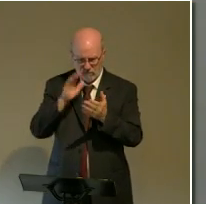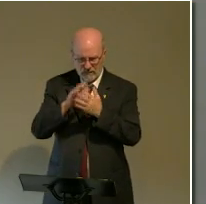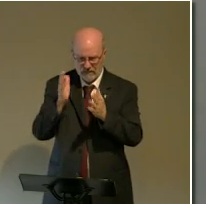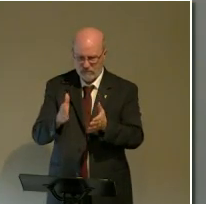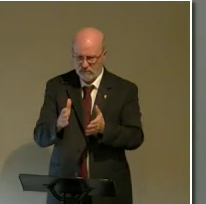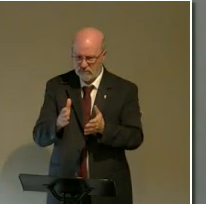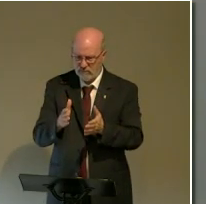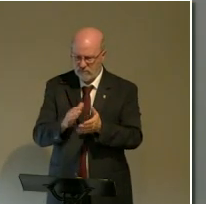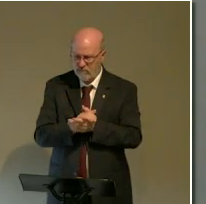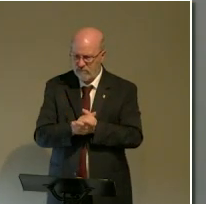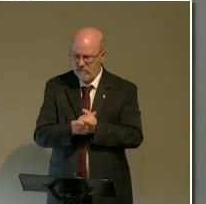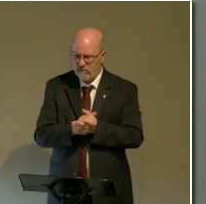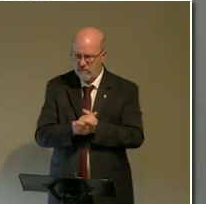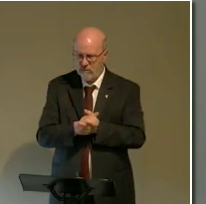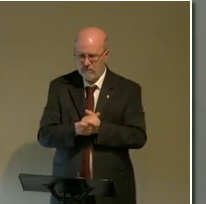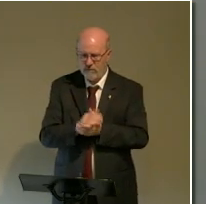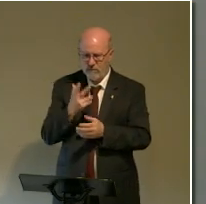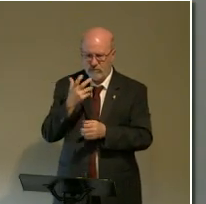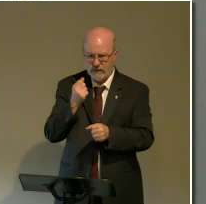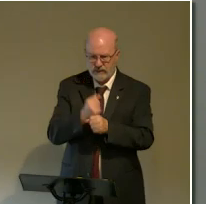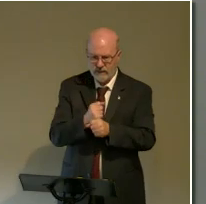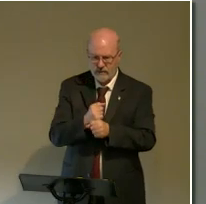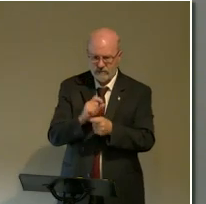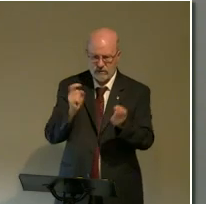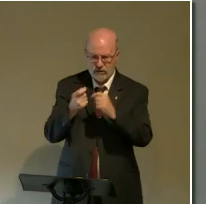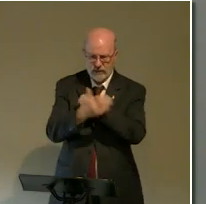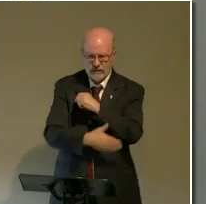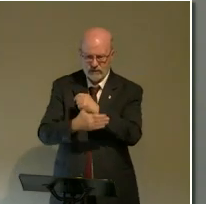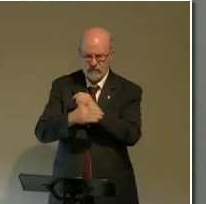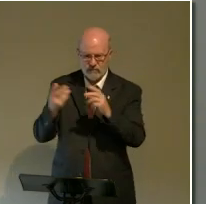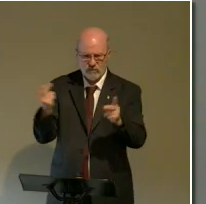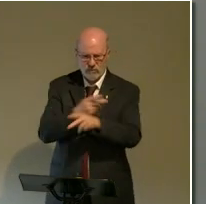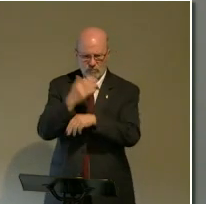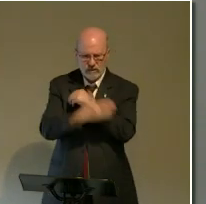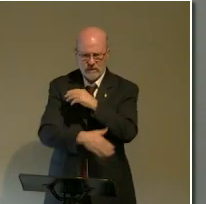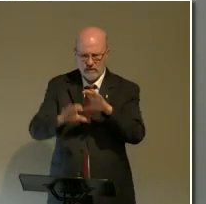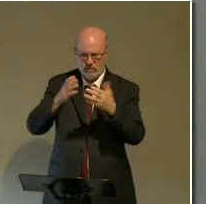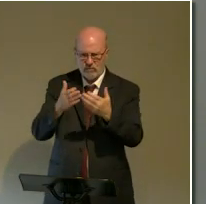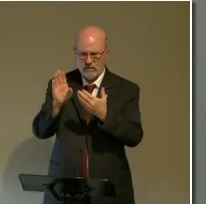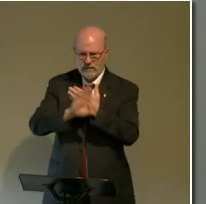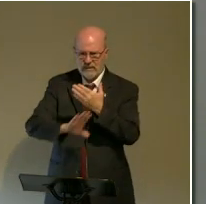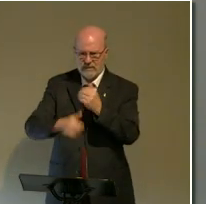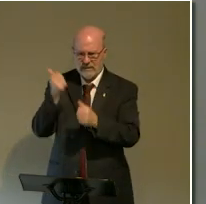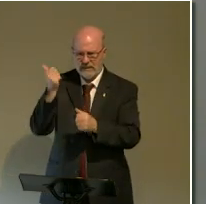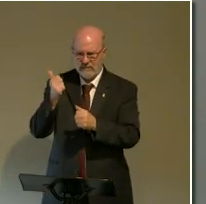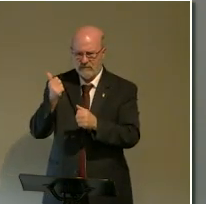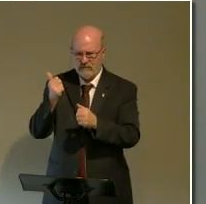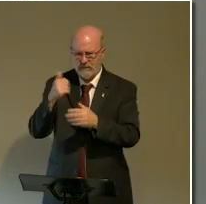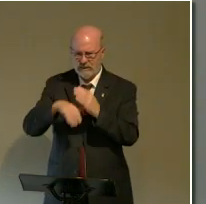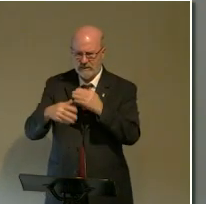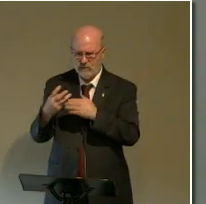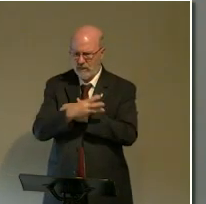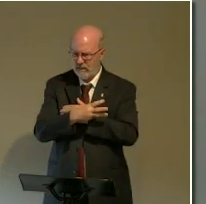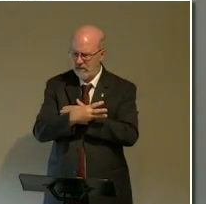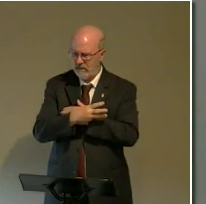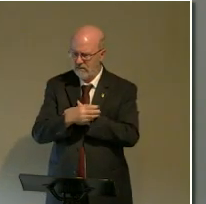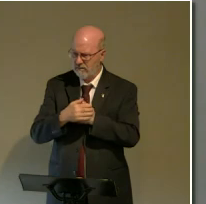believers. 3 years, turned a country from the worst country in the world to the safest country in the Western Hemisphere.